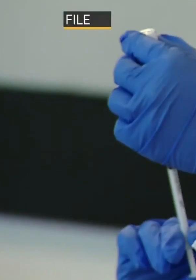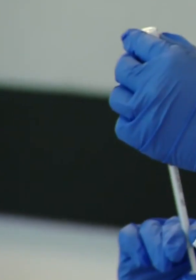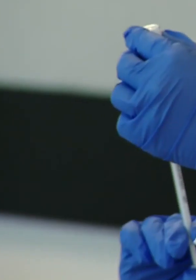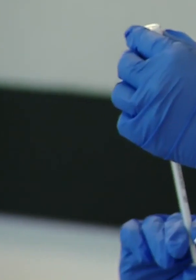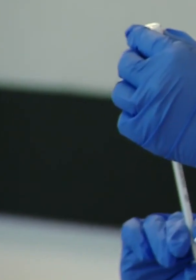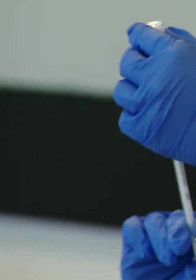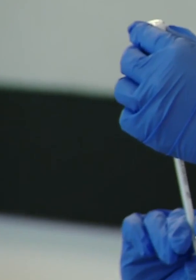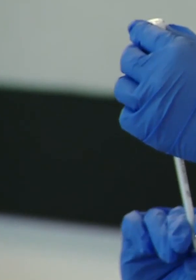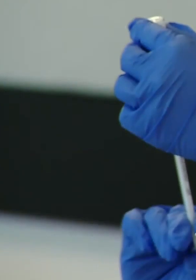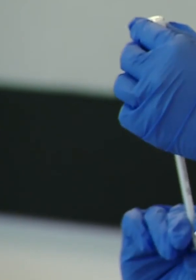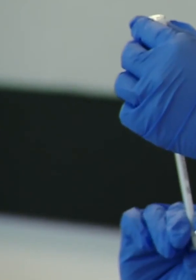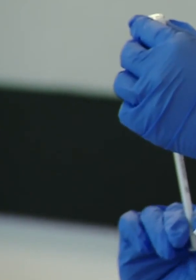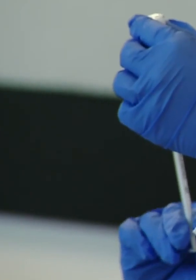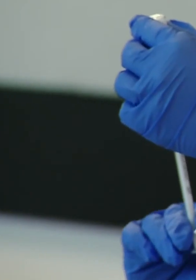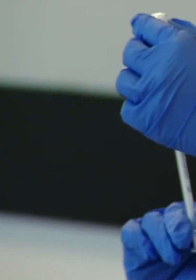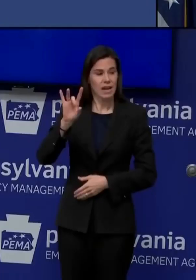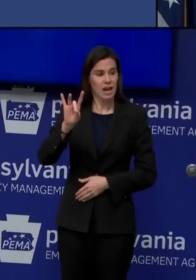received